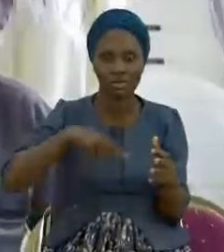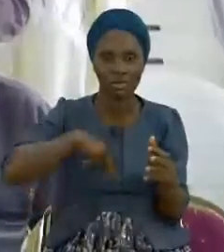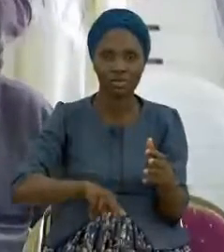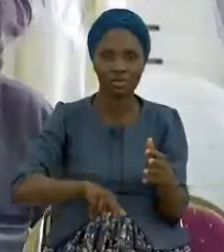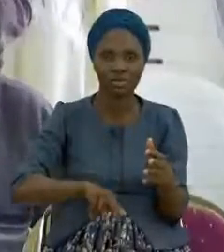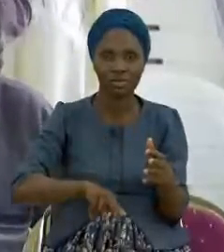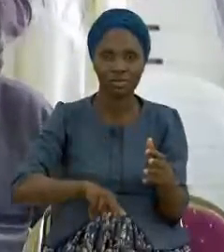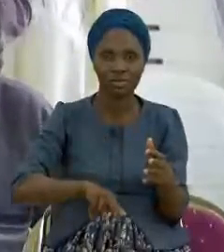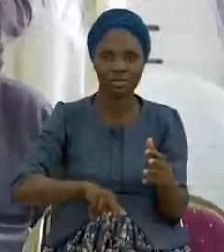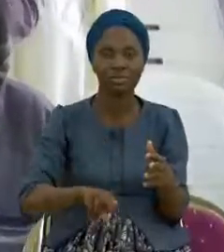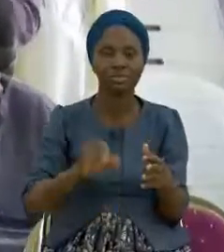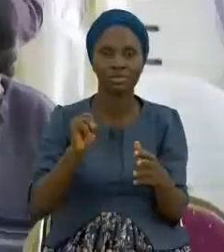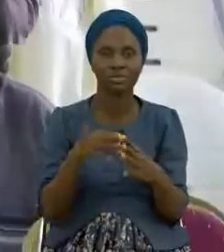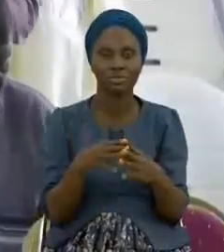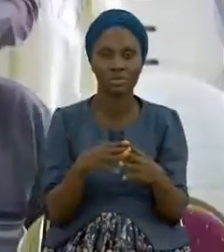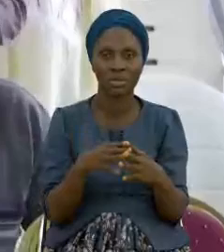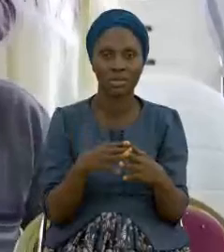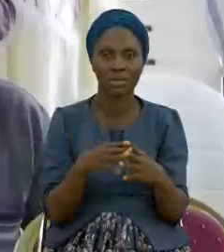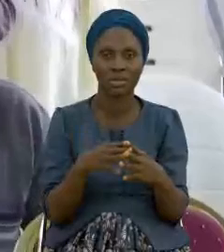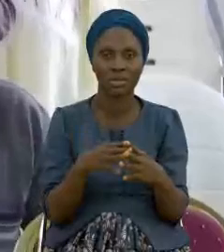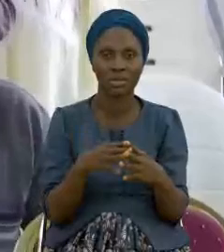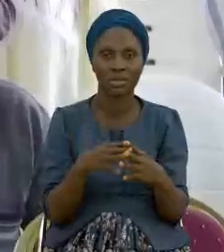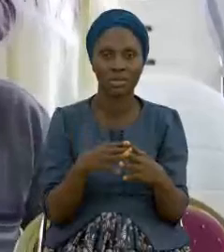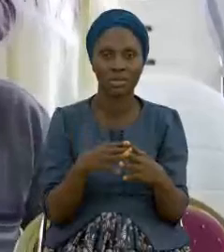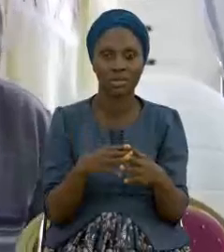but not inwardly righteous.